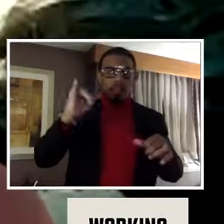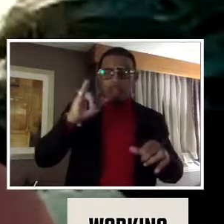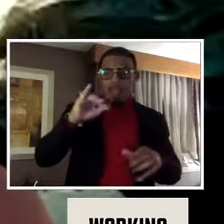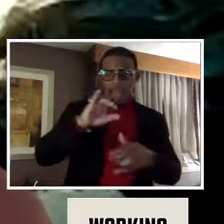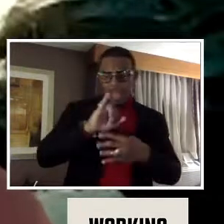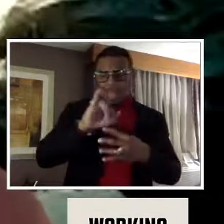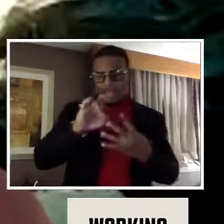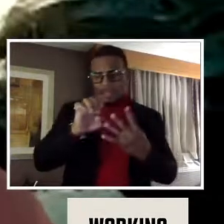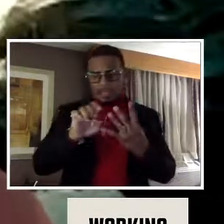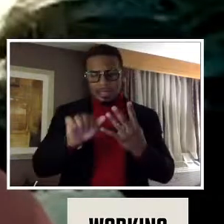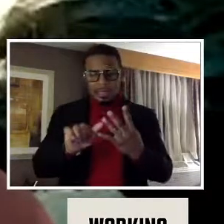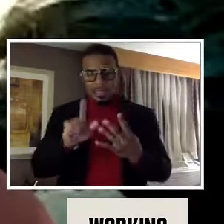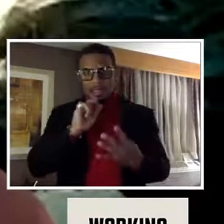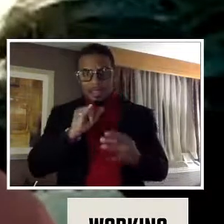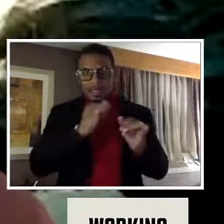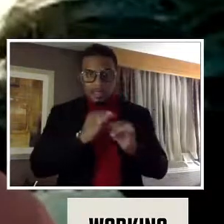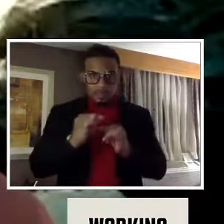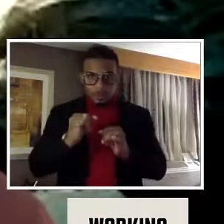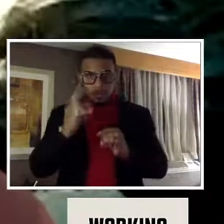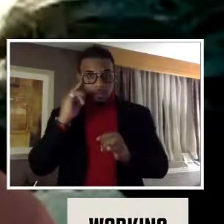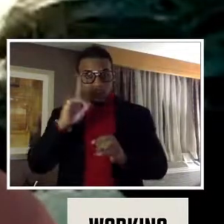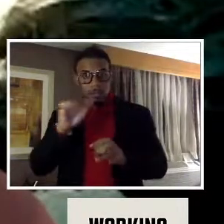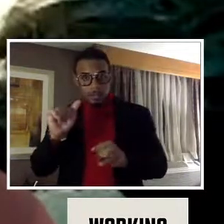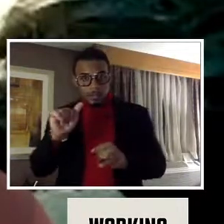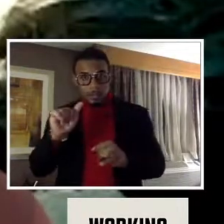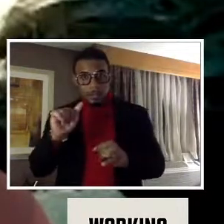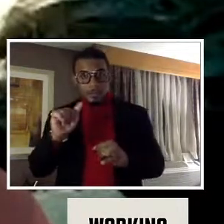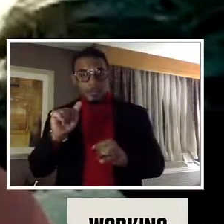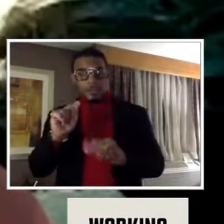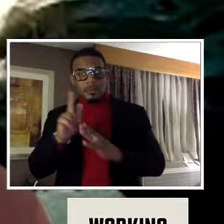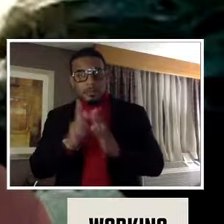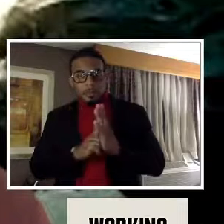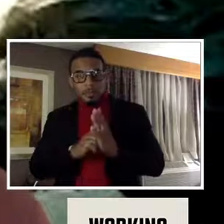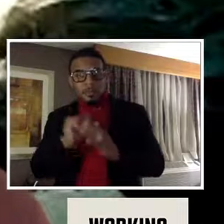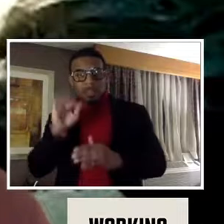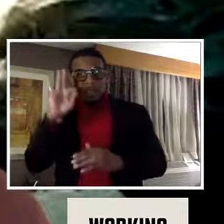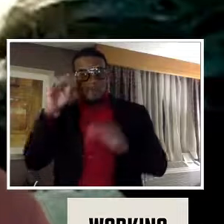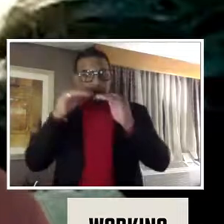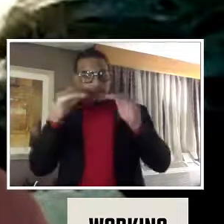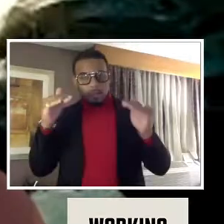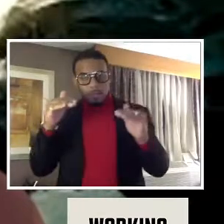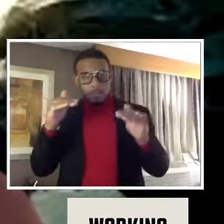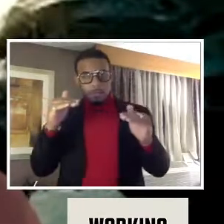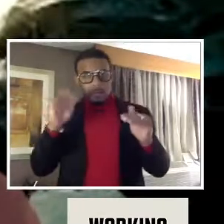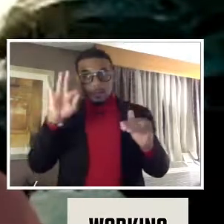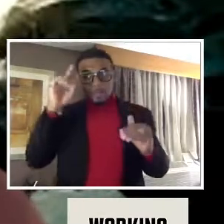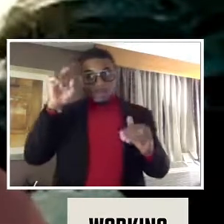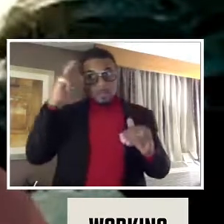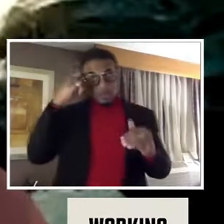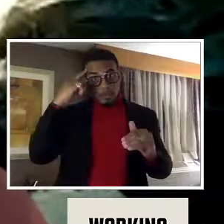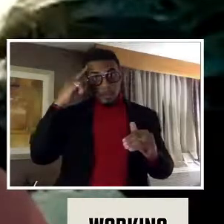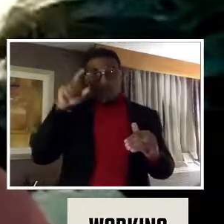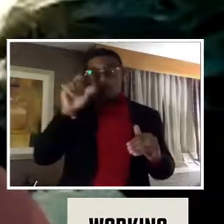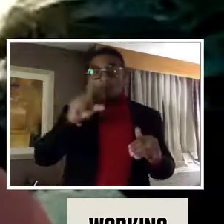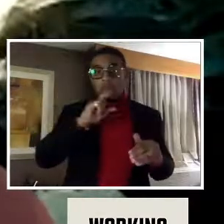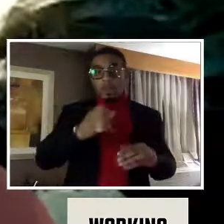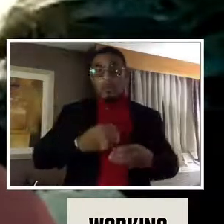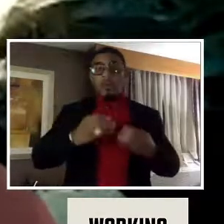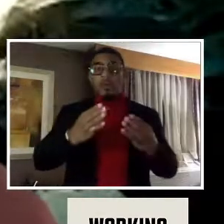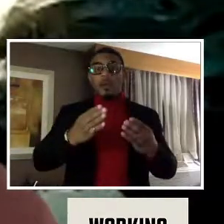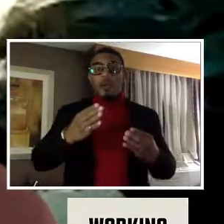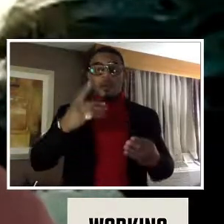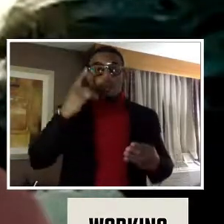IDEA, which is the Individuals with Disabilities Act at a federal level, The federal government is supposed to be